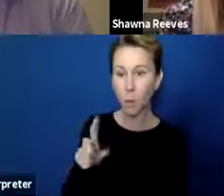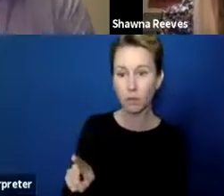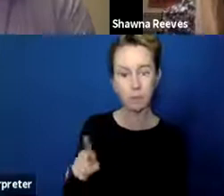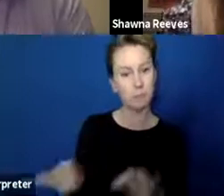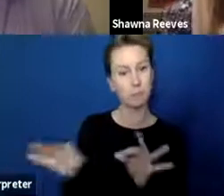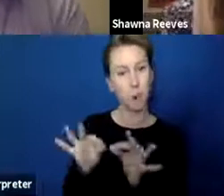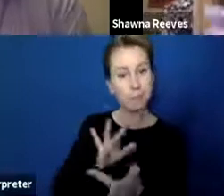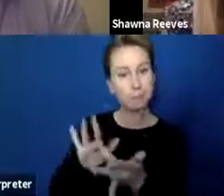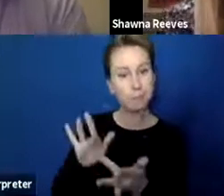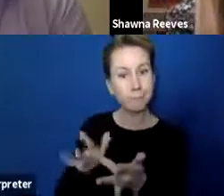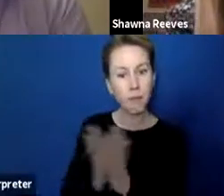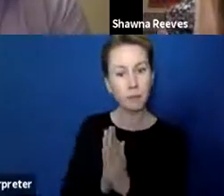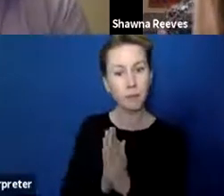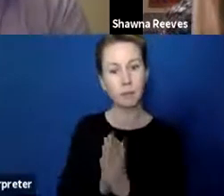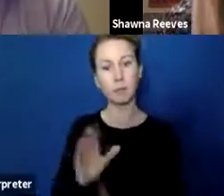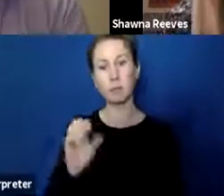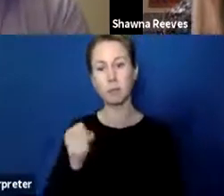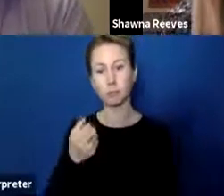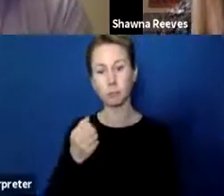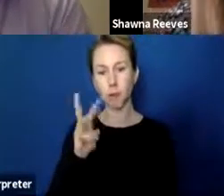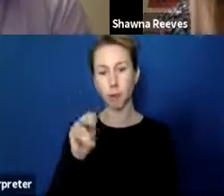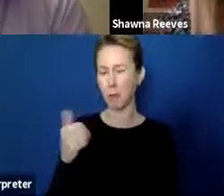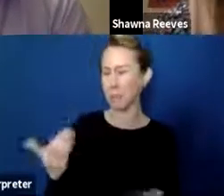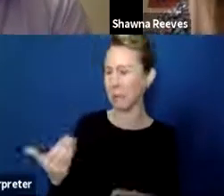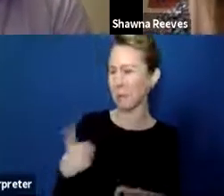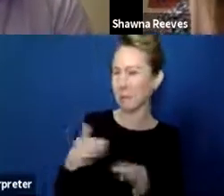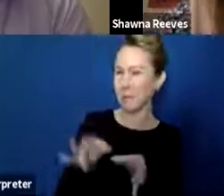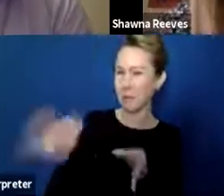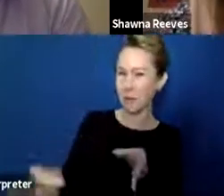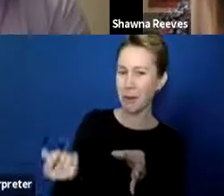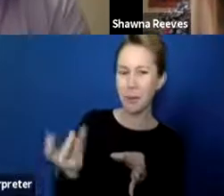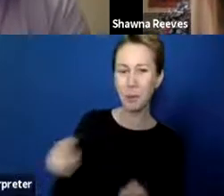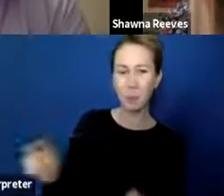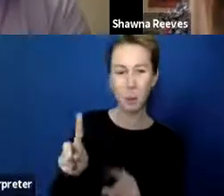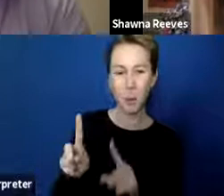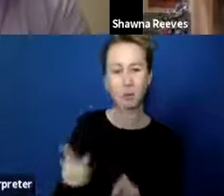on the continued need for protections for residents. Thank you.